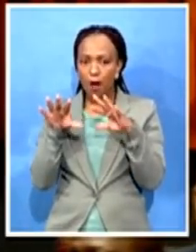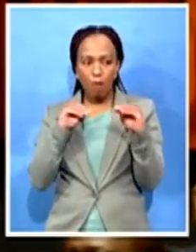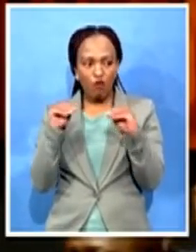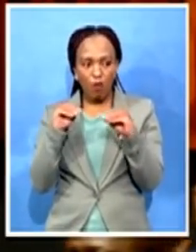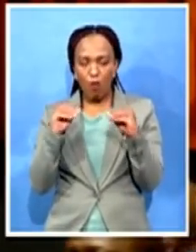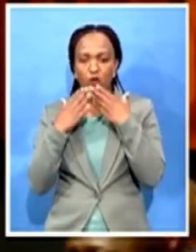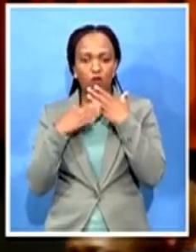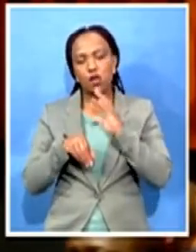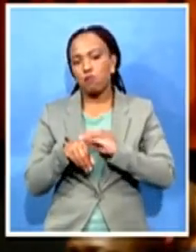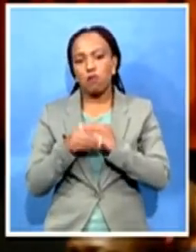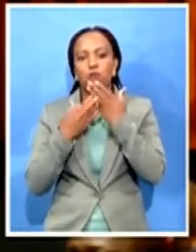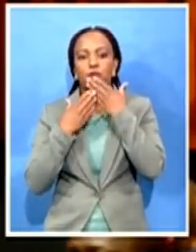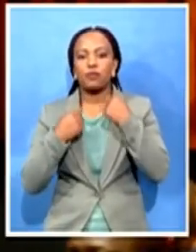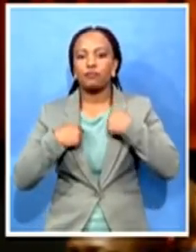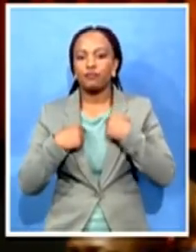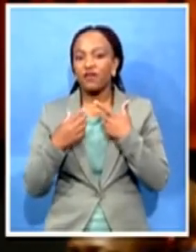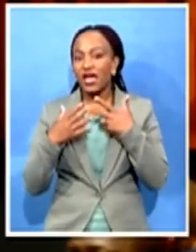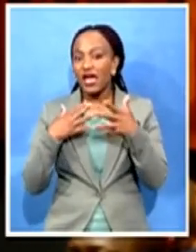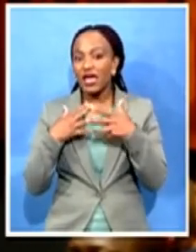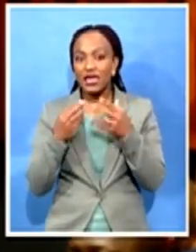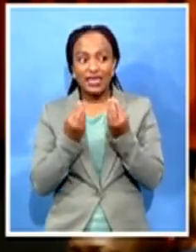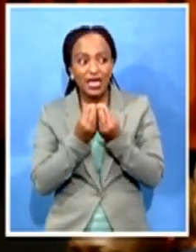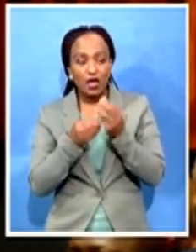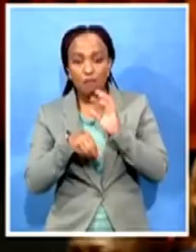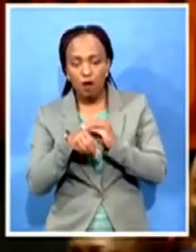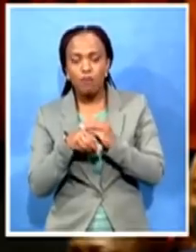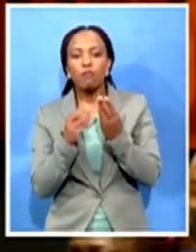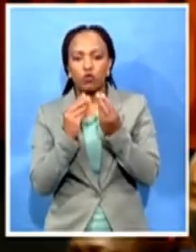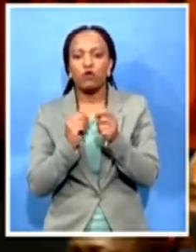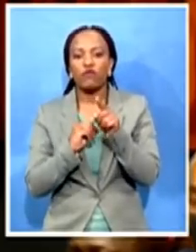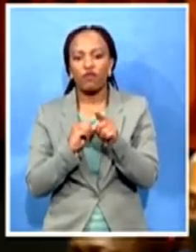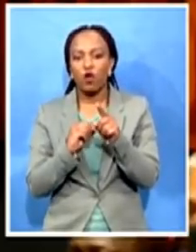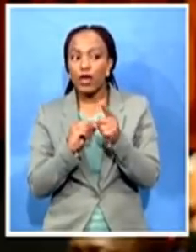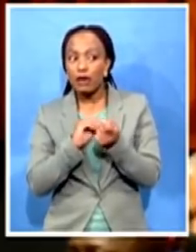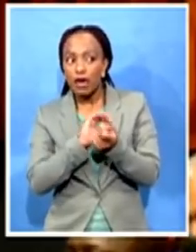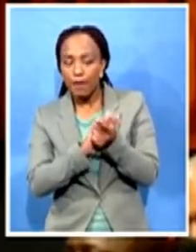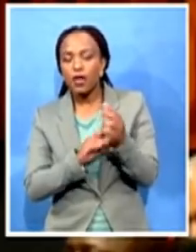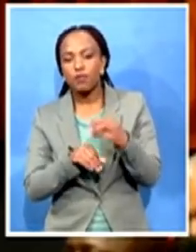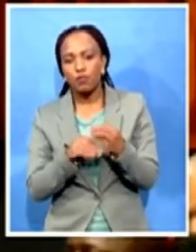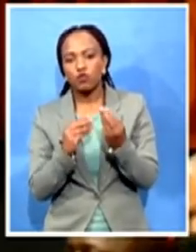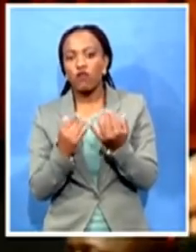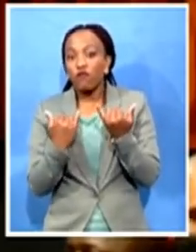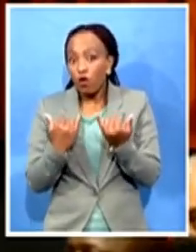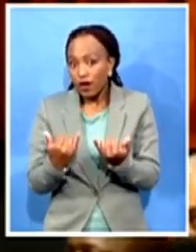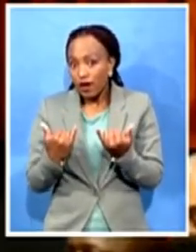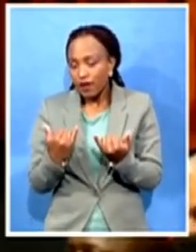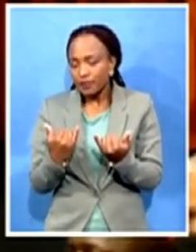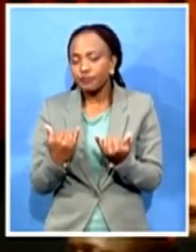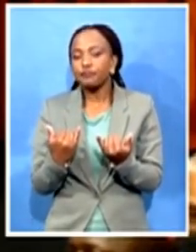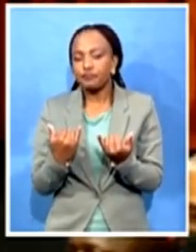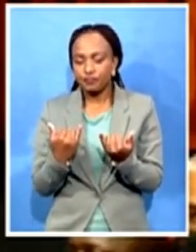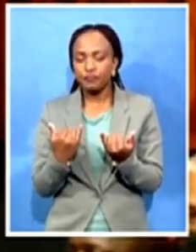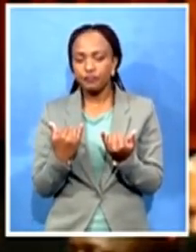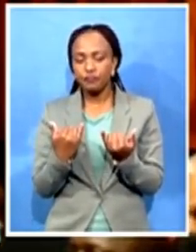any arises, I will deal with it as and when that happens. But for now, the media may record the